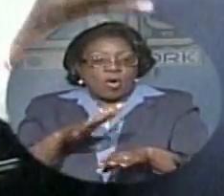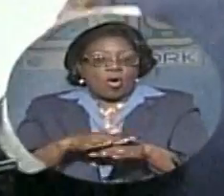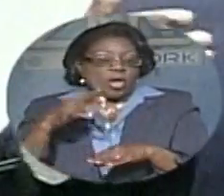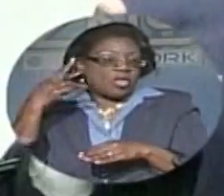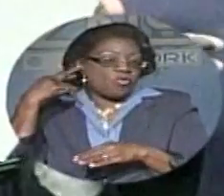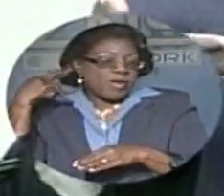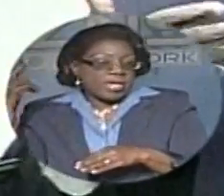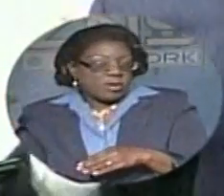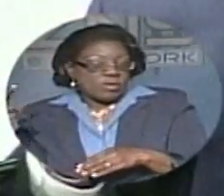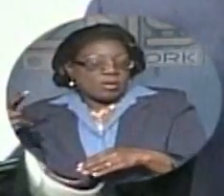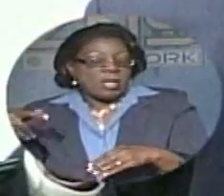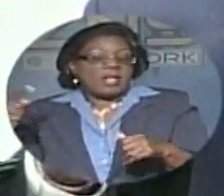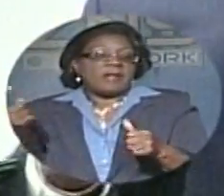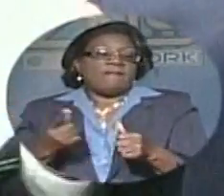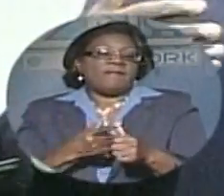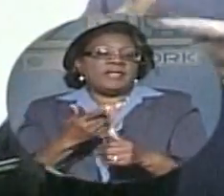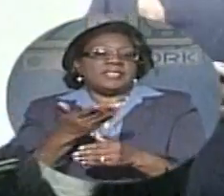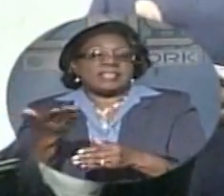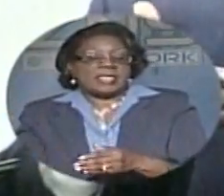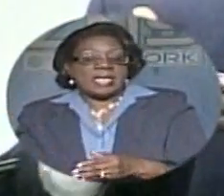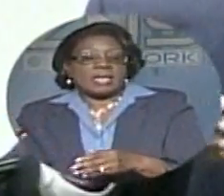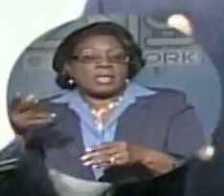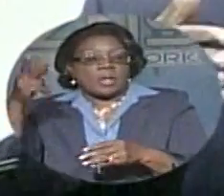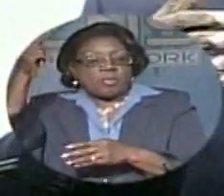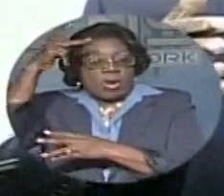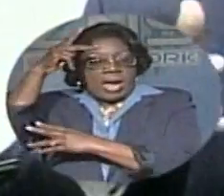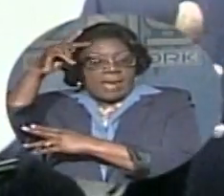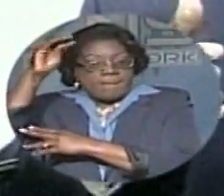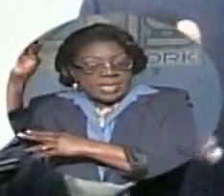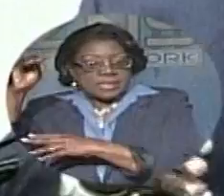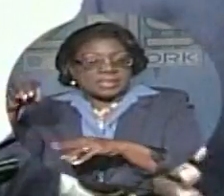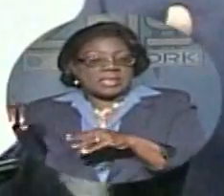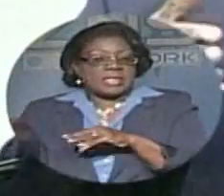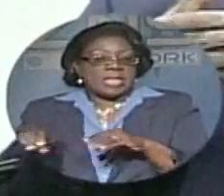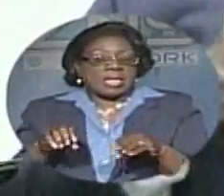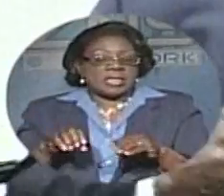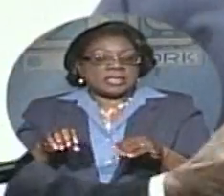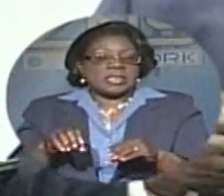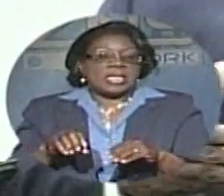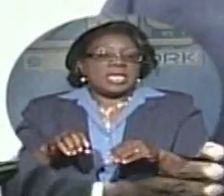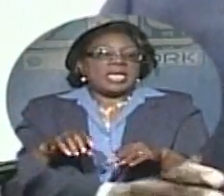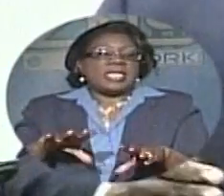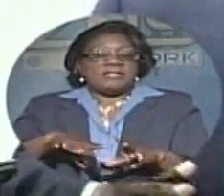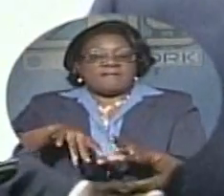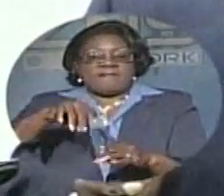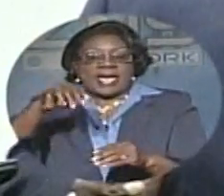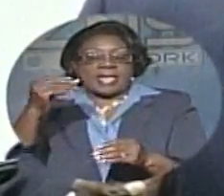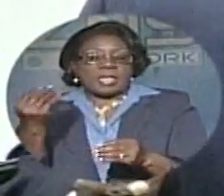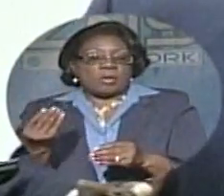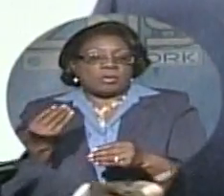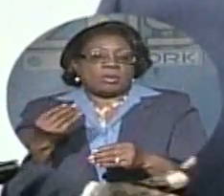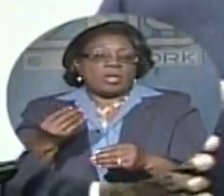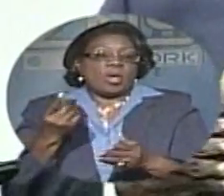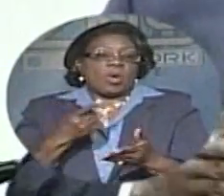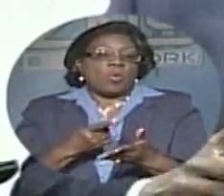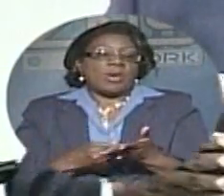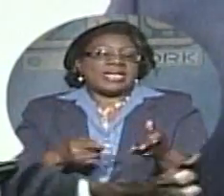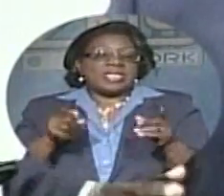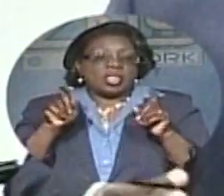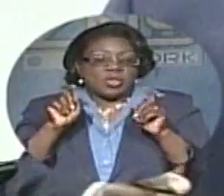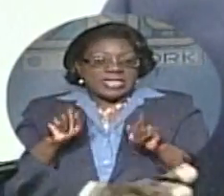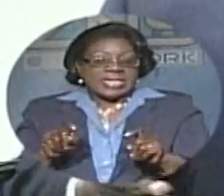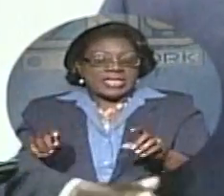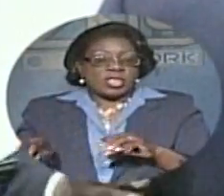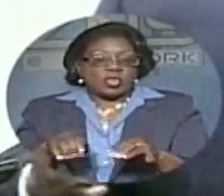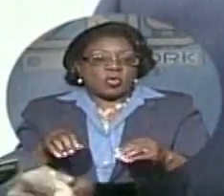The first thing the Prime Minister does is to find out, how are we with respect to the preparation for the election? What else do you need to